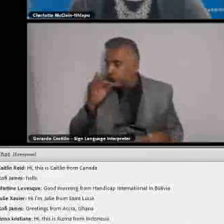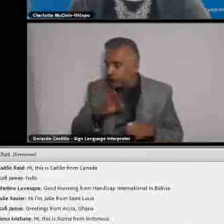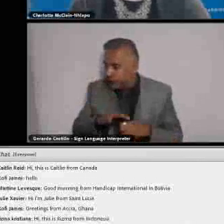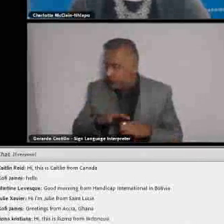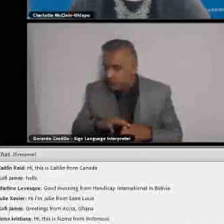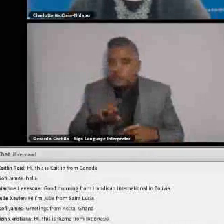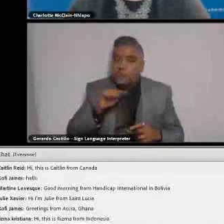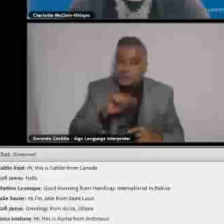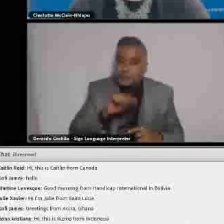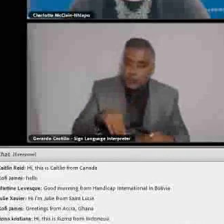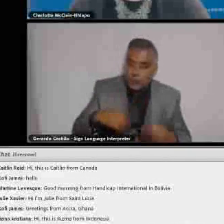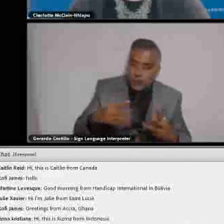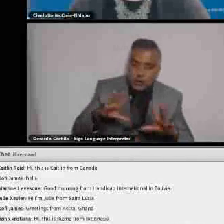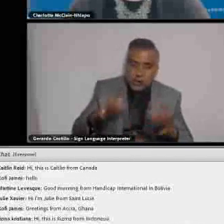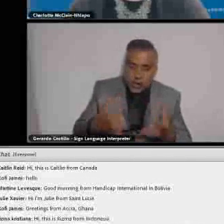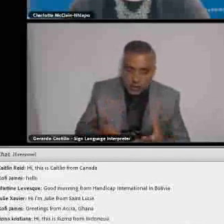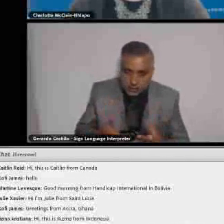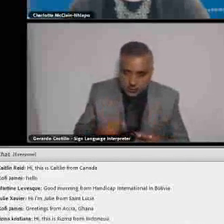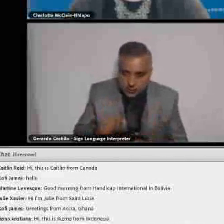classes and